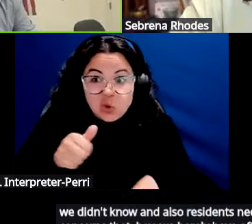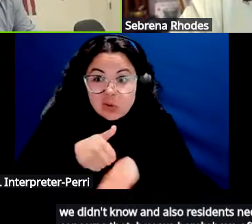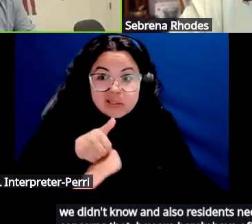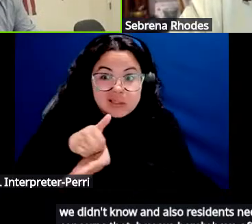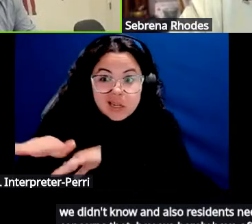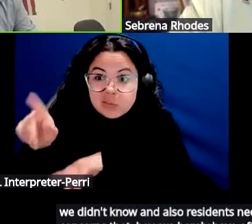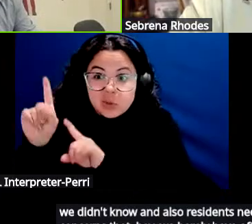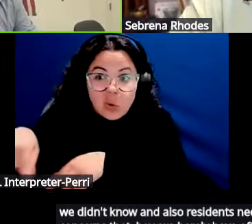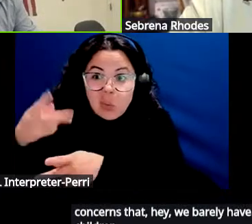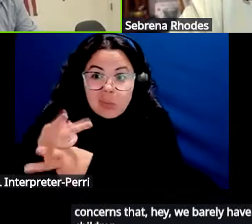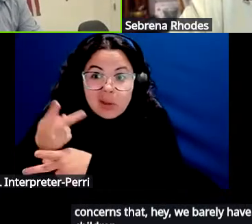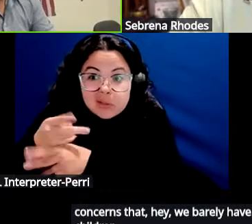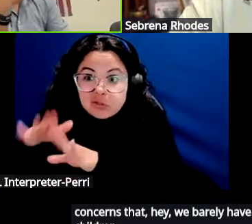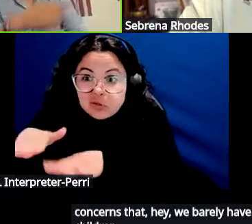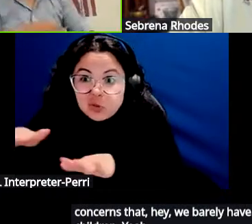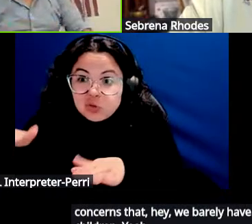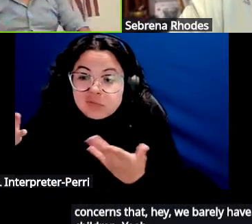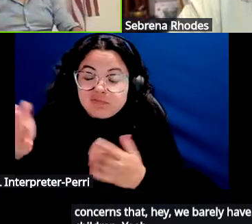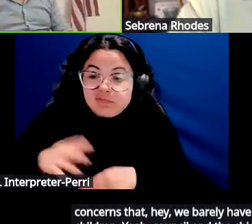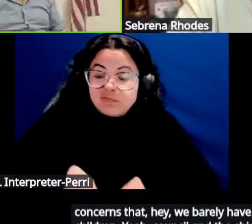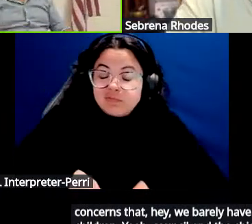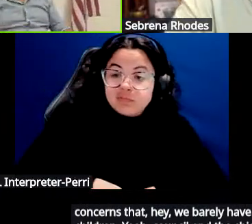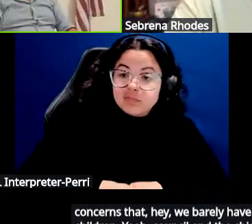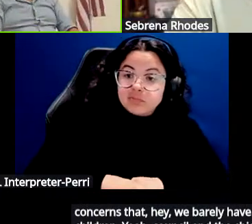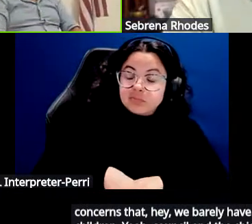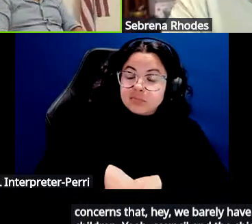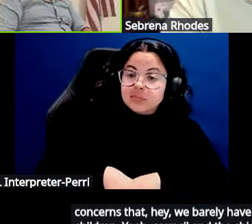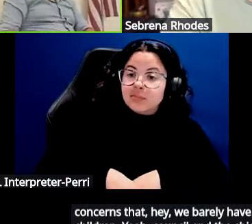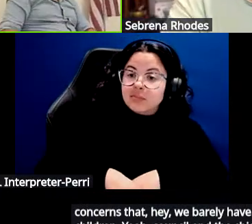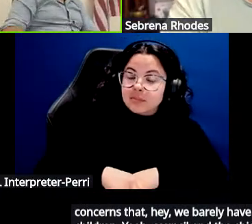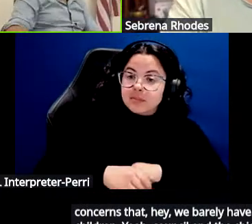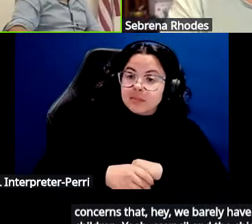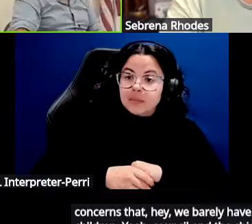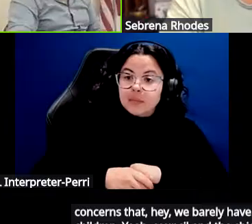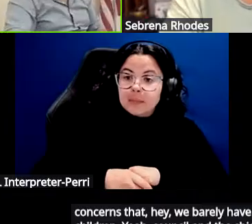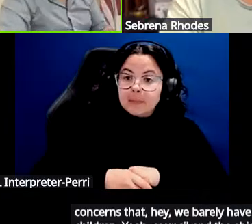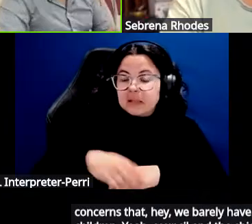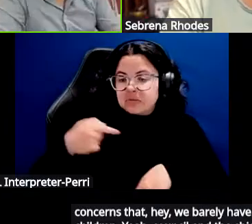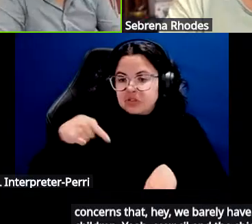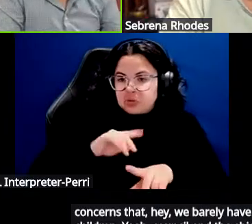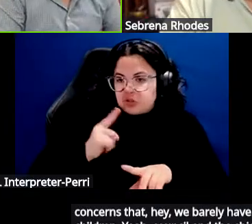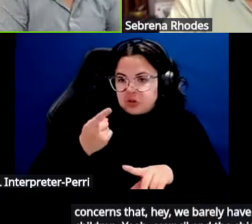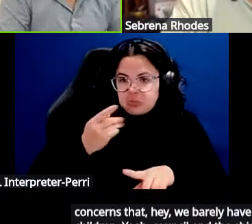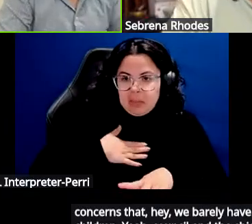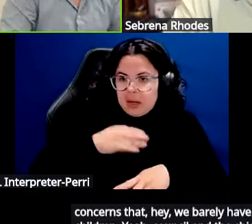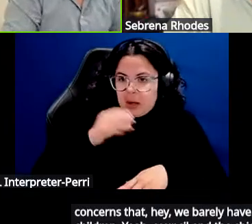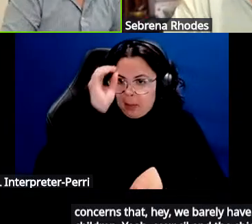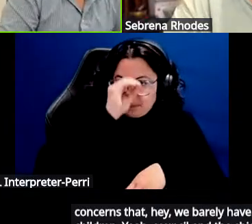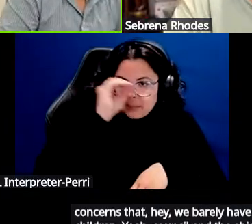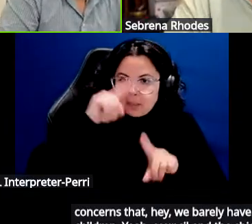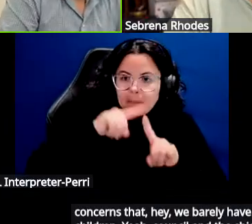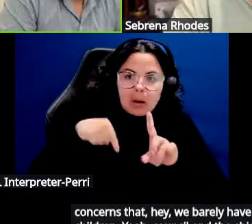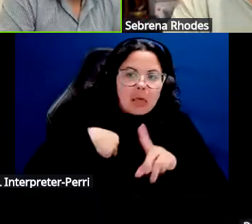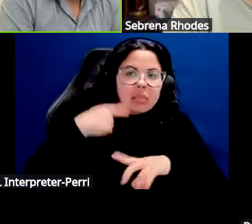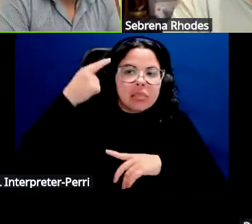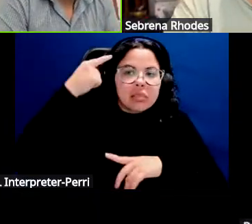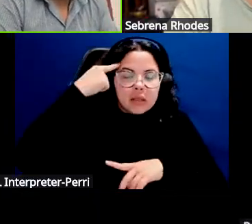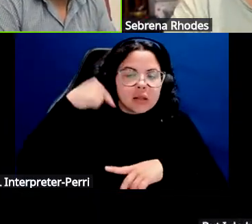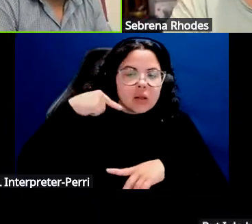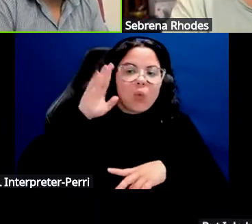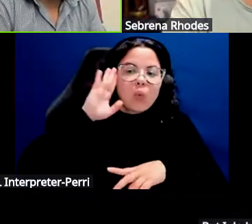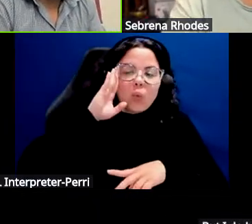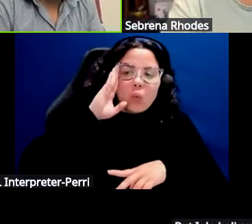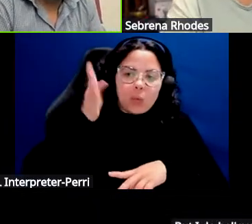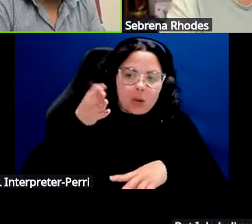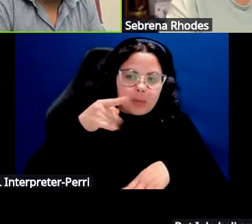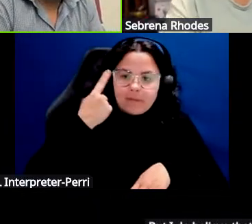children. Yeah, council and the chief. I think, and this is just my opinion, but I do believe that this will be for the